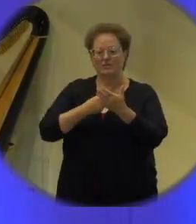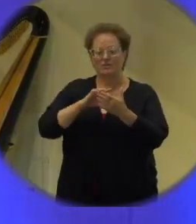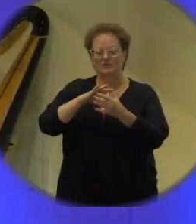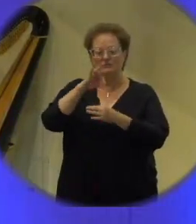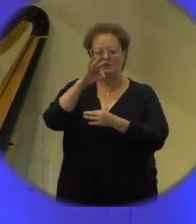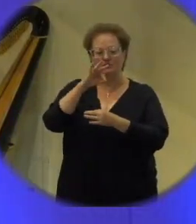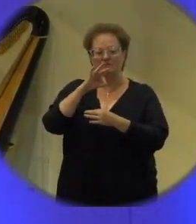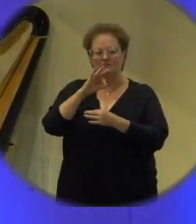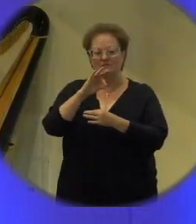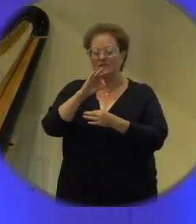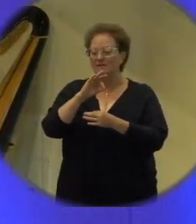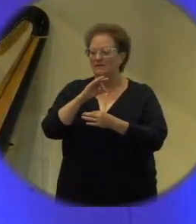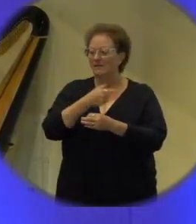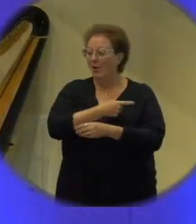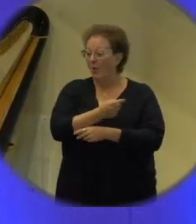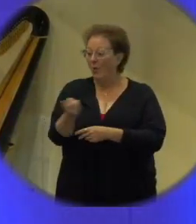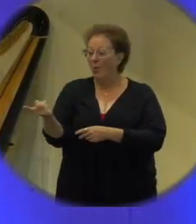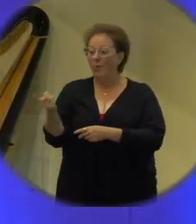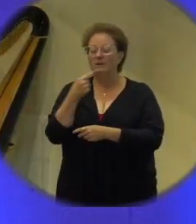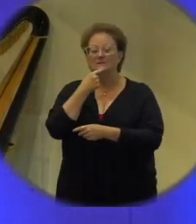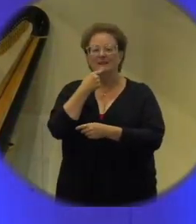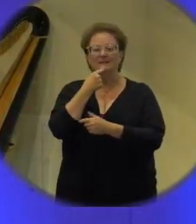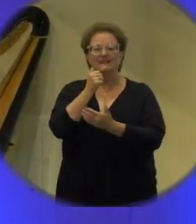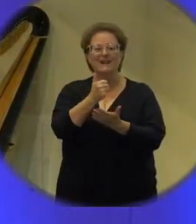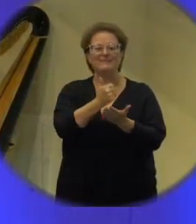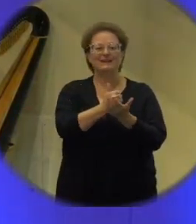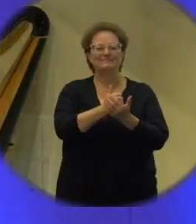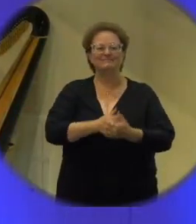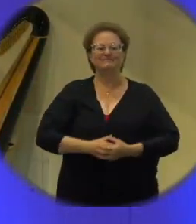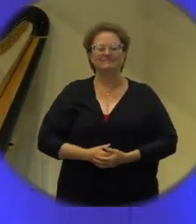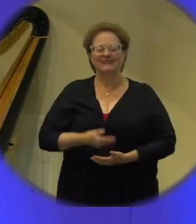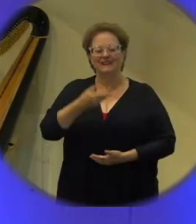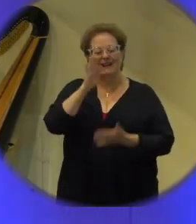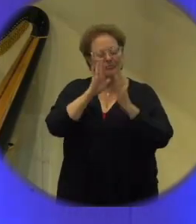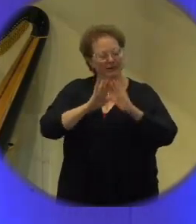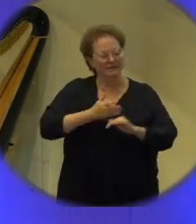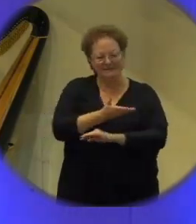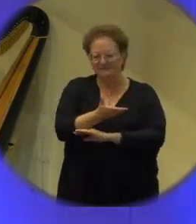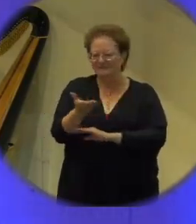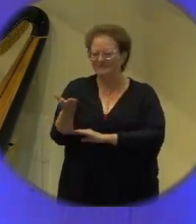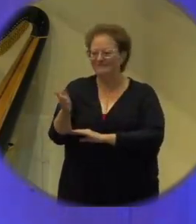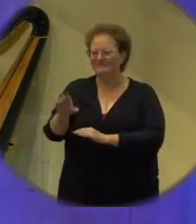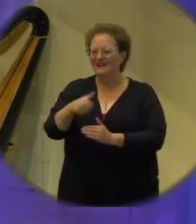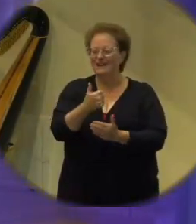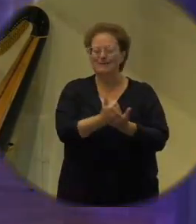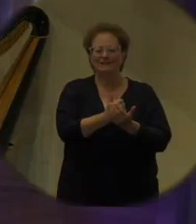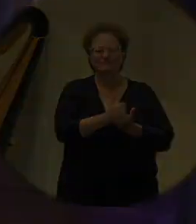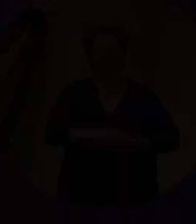and of the Holy Spirit, and all of God's people said, amen. God bless you. Amen.